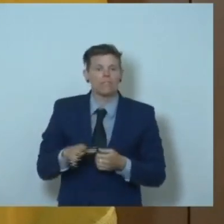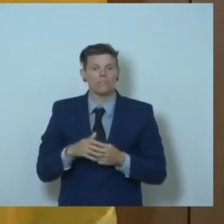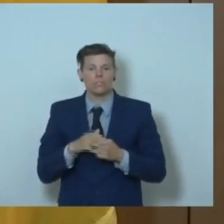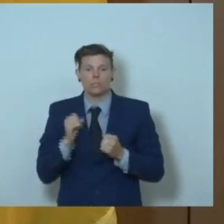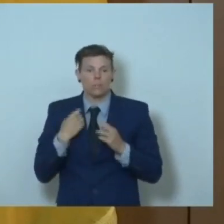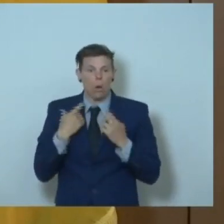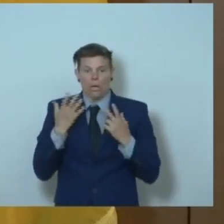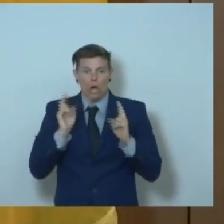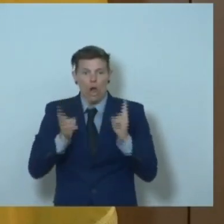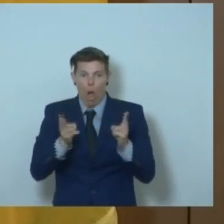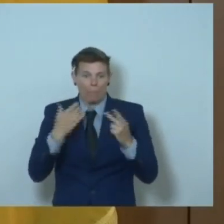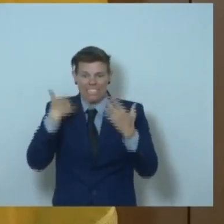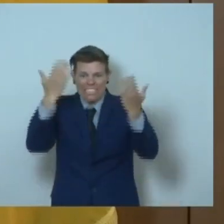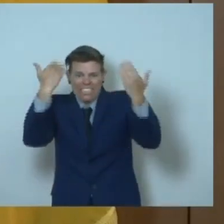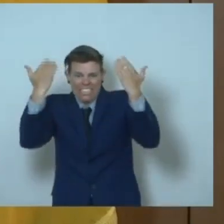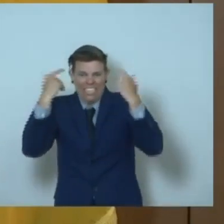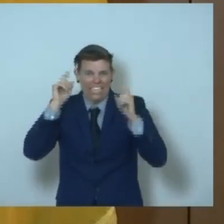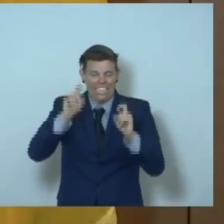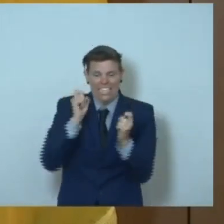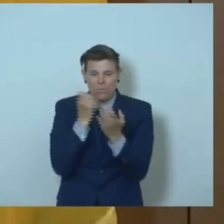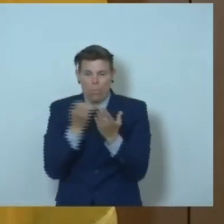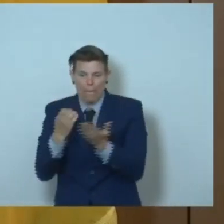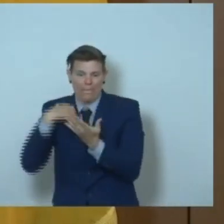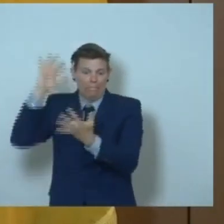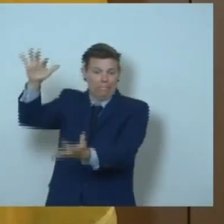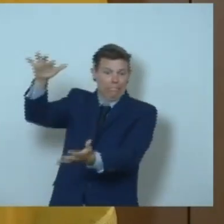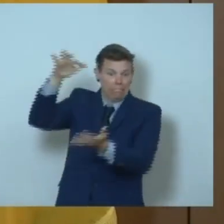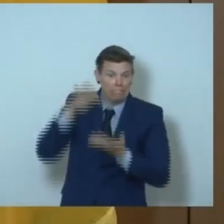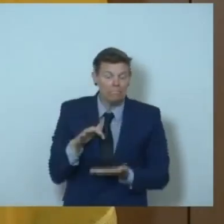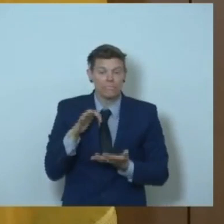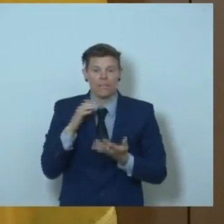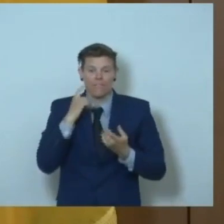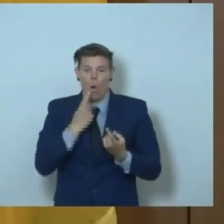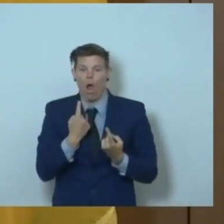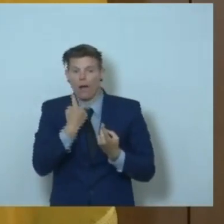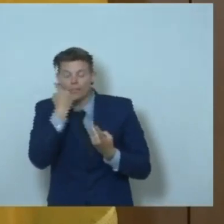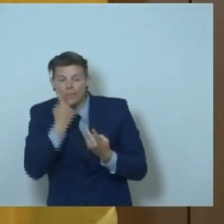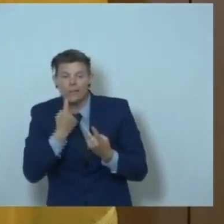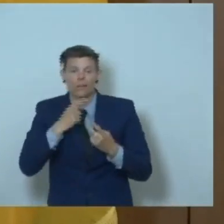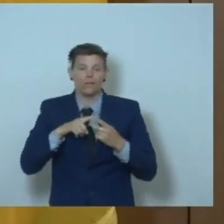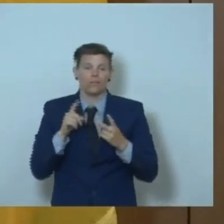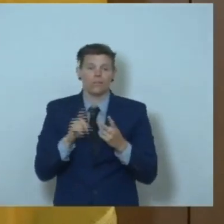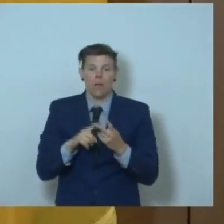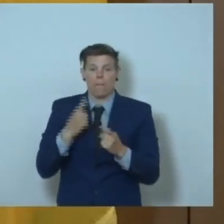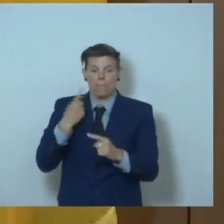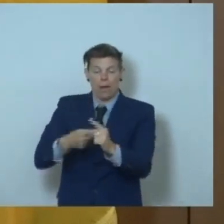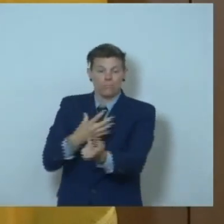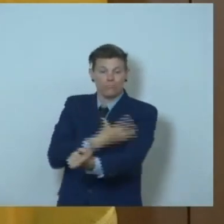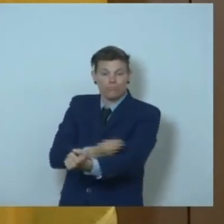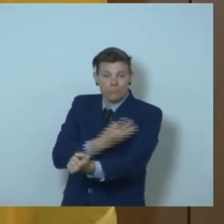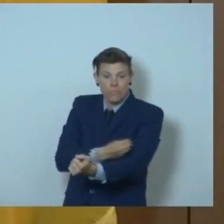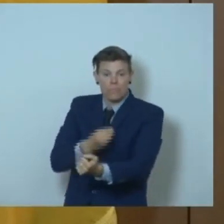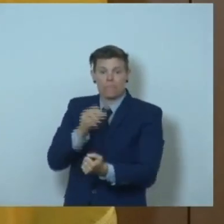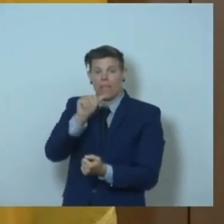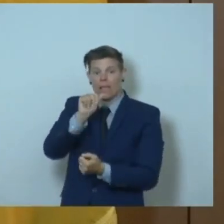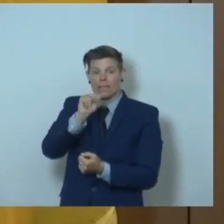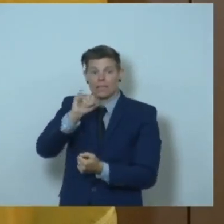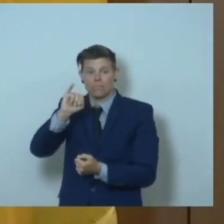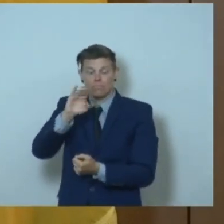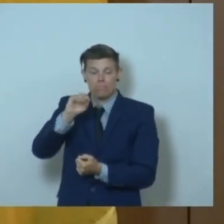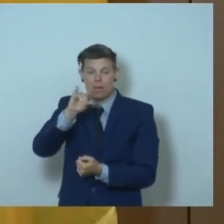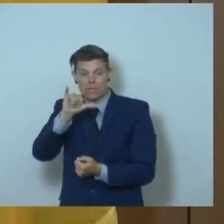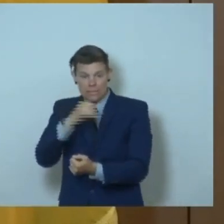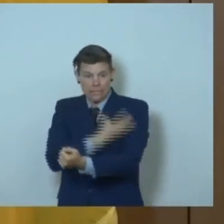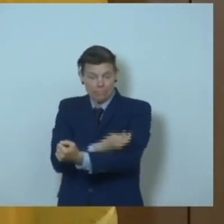to testing supplies, including now serology or antibody tests,